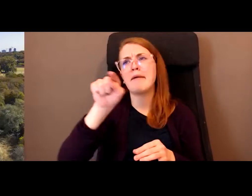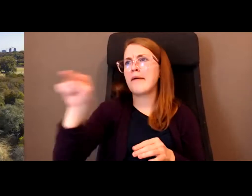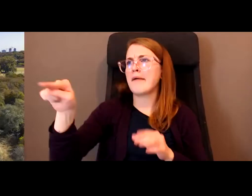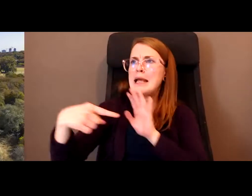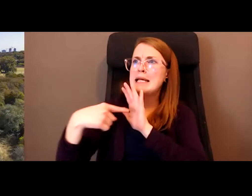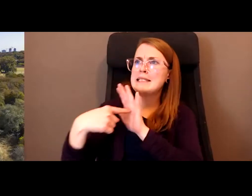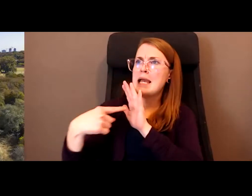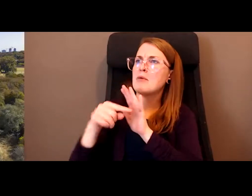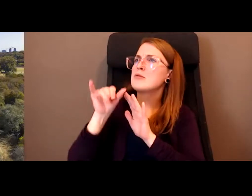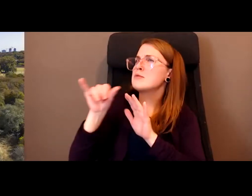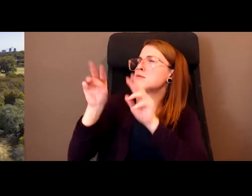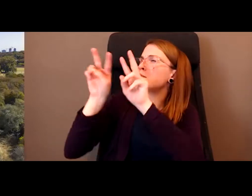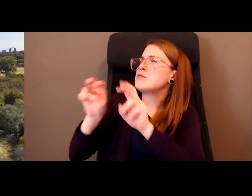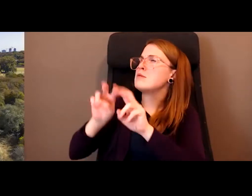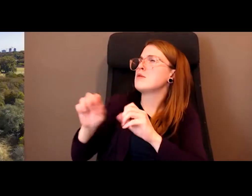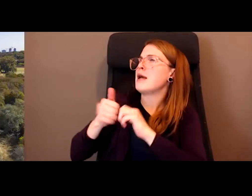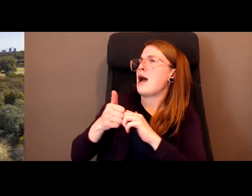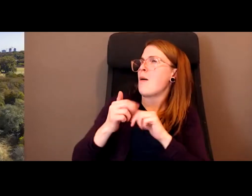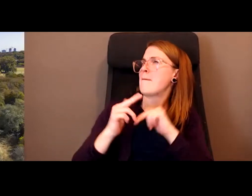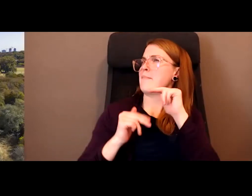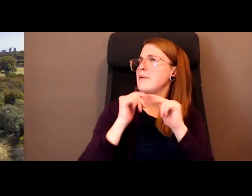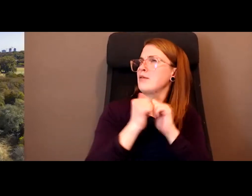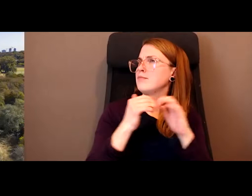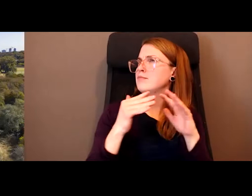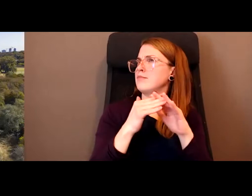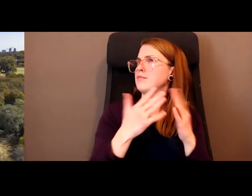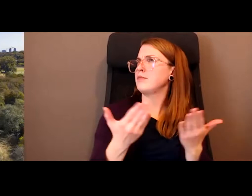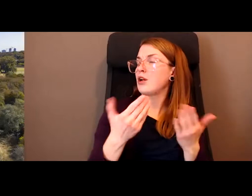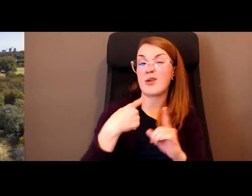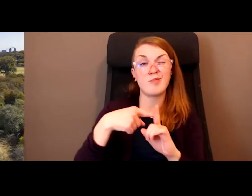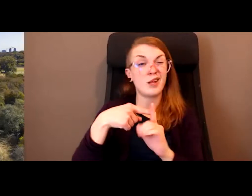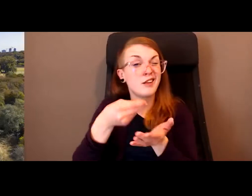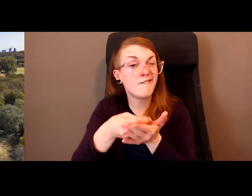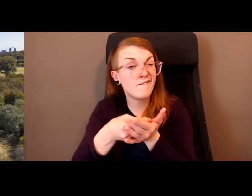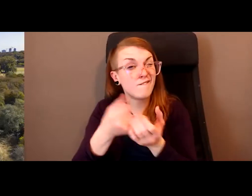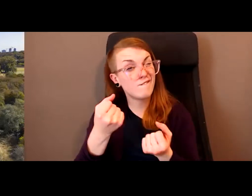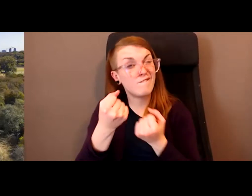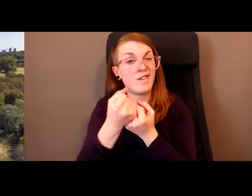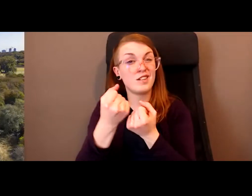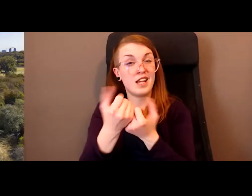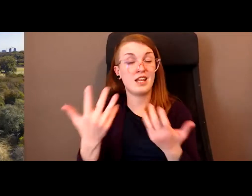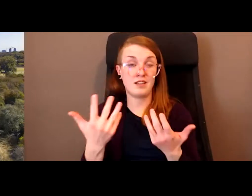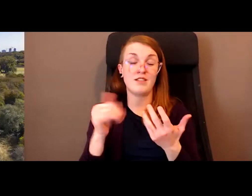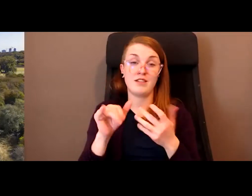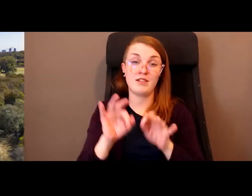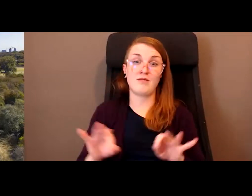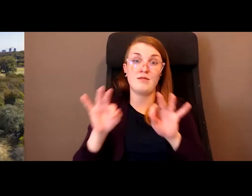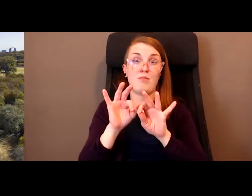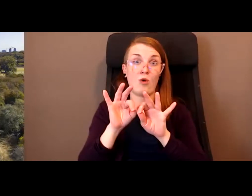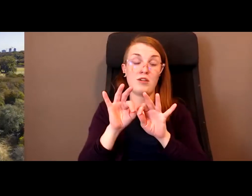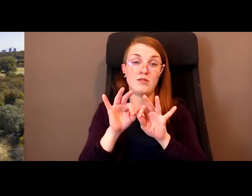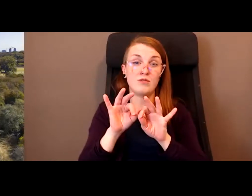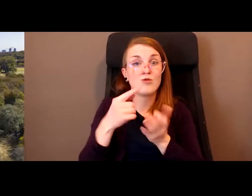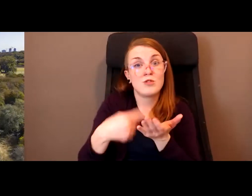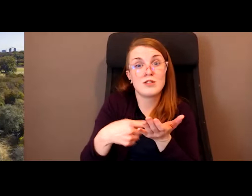built. Of course, funding is the big question for an element like the land bridge. But if this were